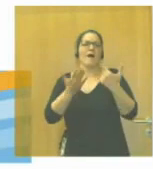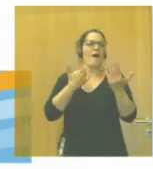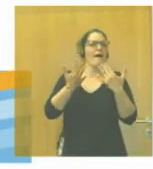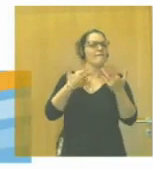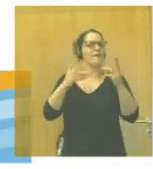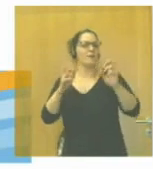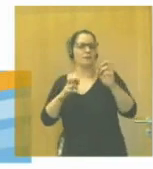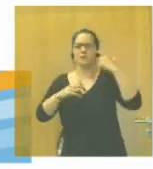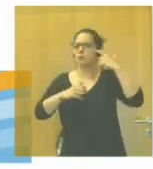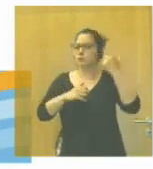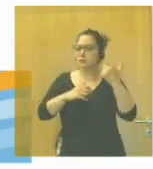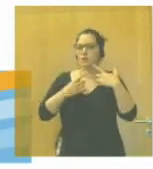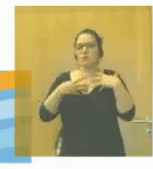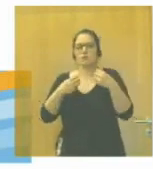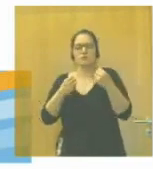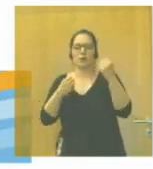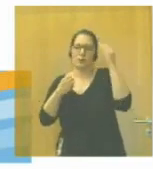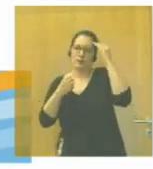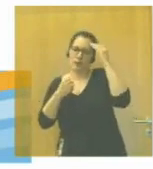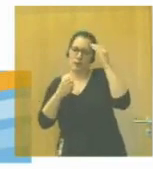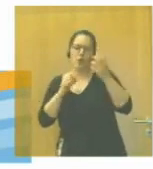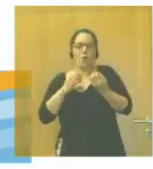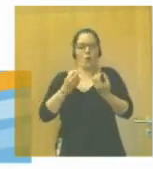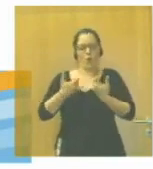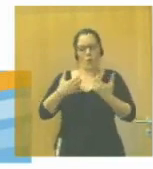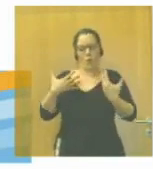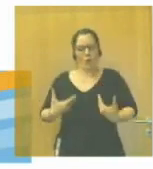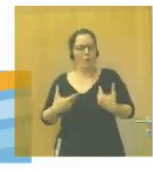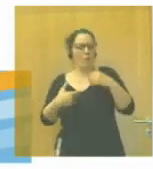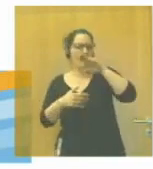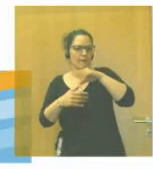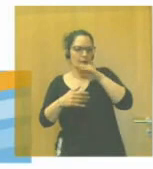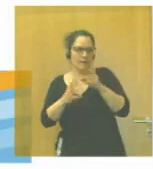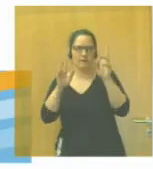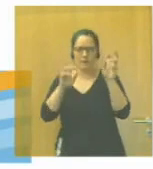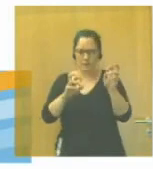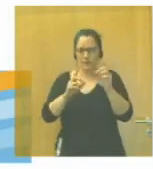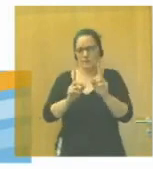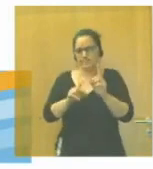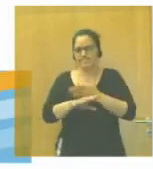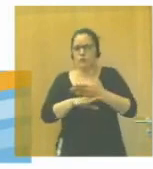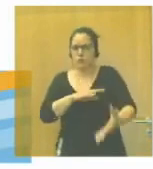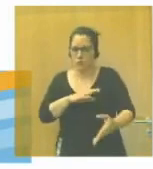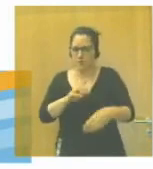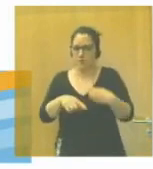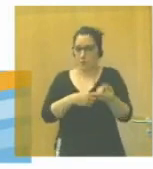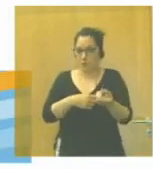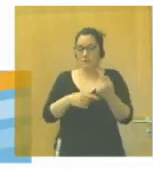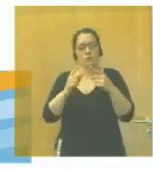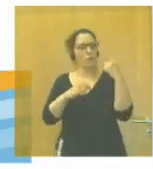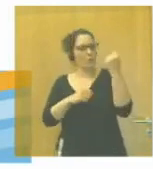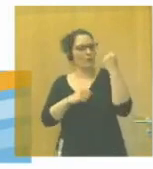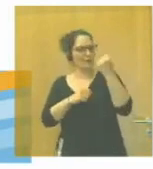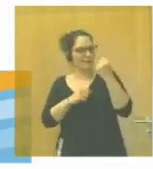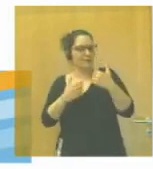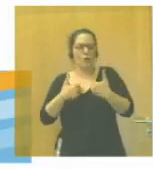impact the outcomes that we hope to achieve. And this is true day to day, how we talk to one another, how we interact, how we